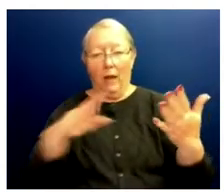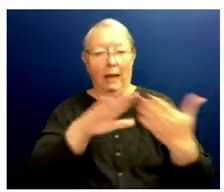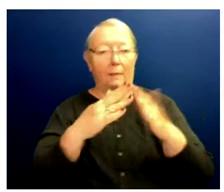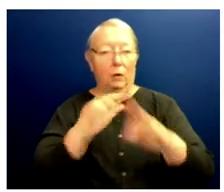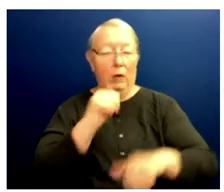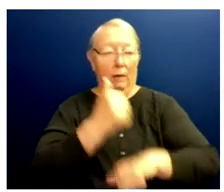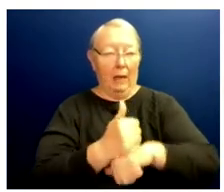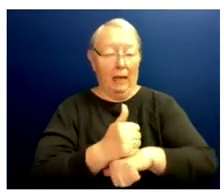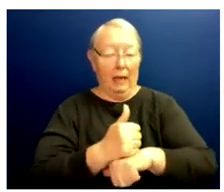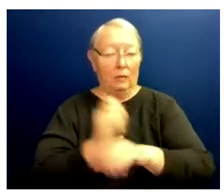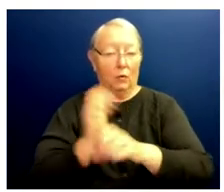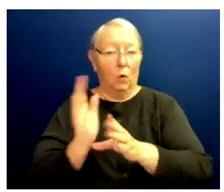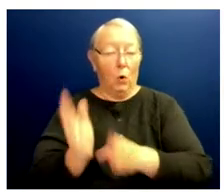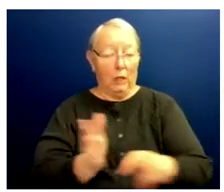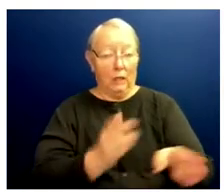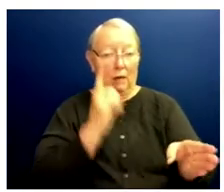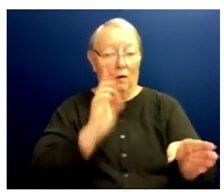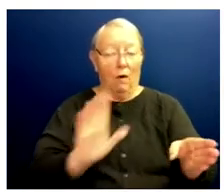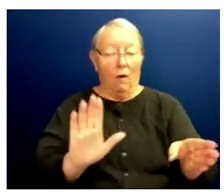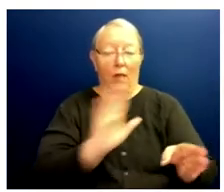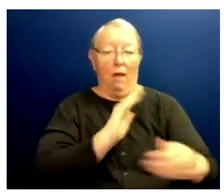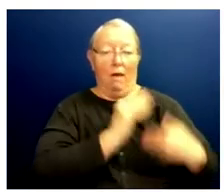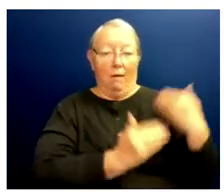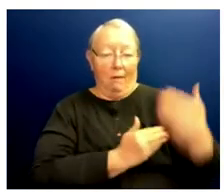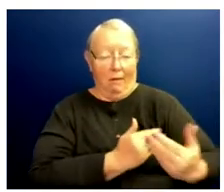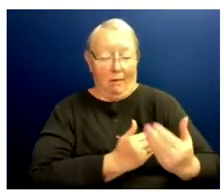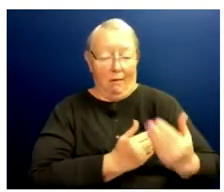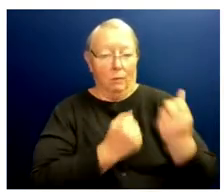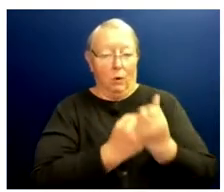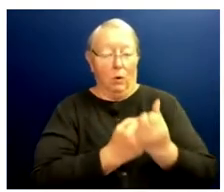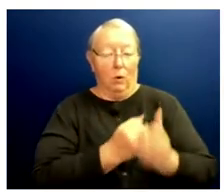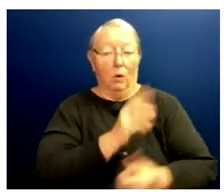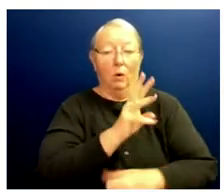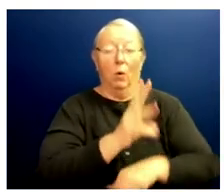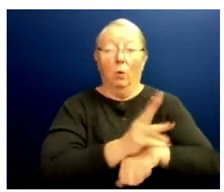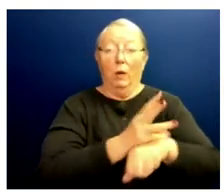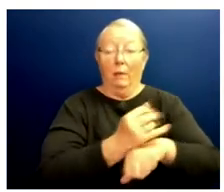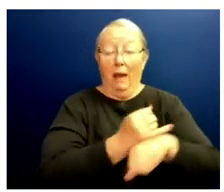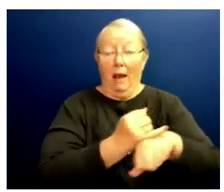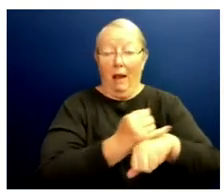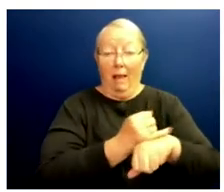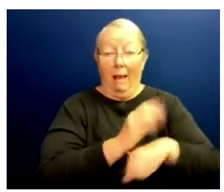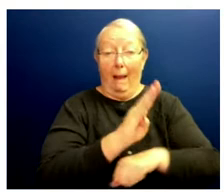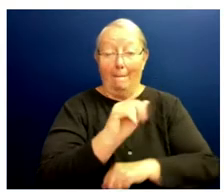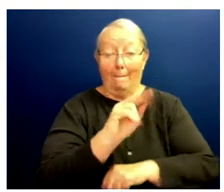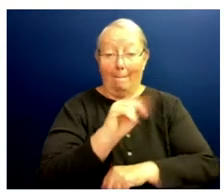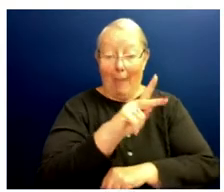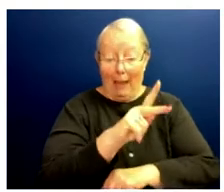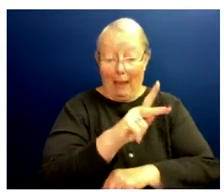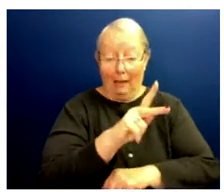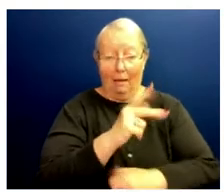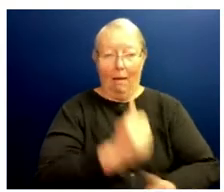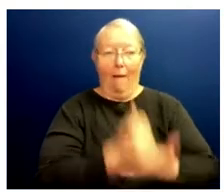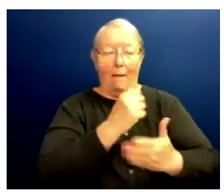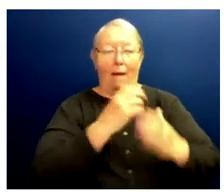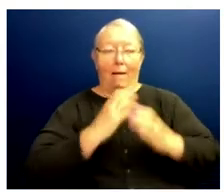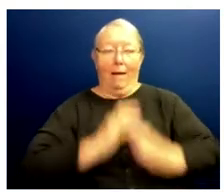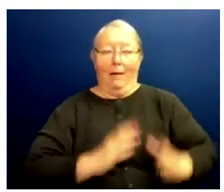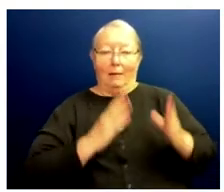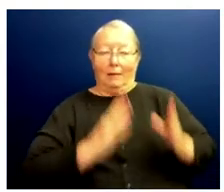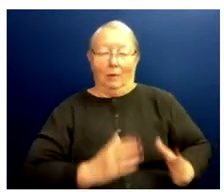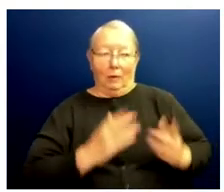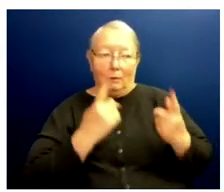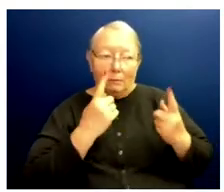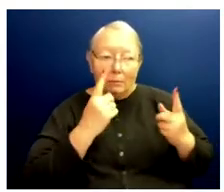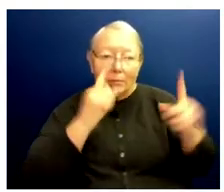generous support. Whidbey Island Bank, helping customers build their dreams and achieve their goals in their own